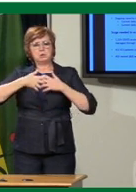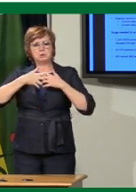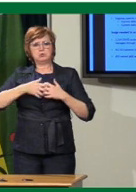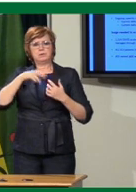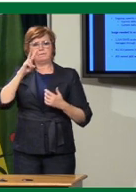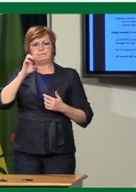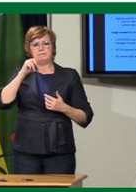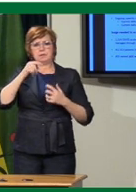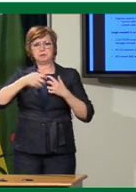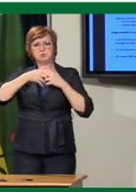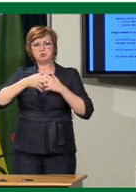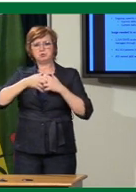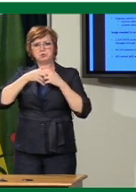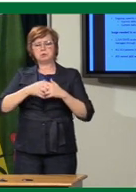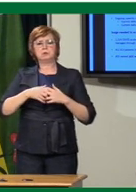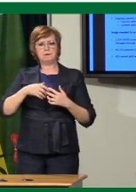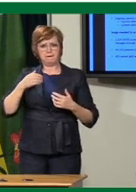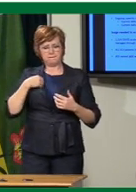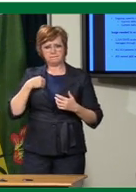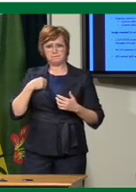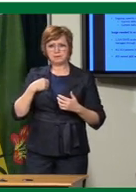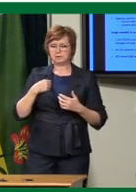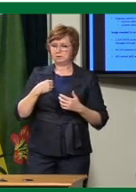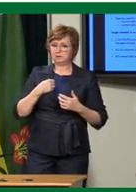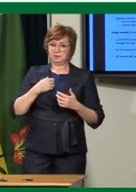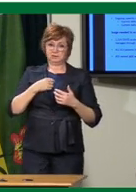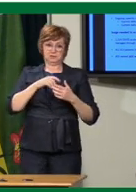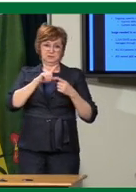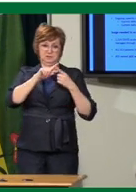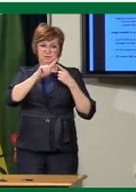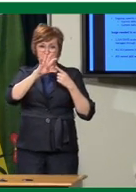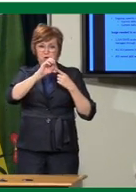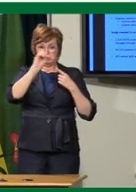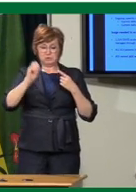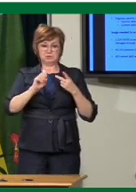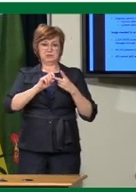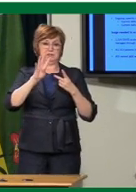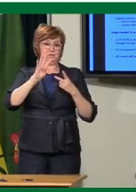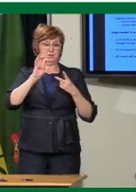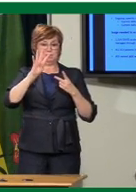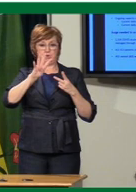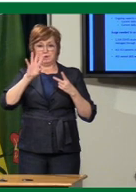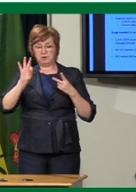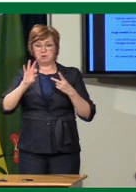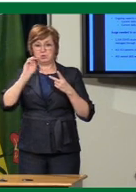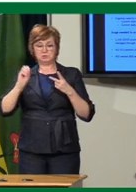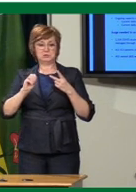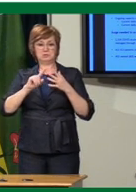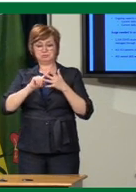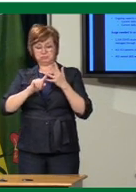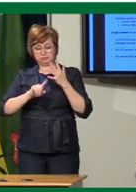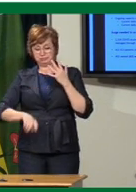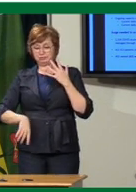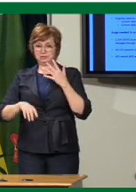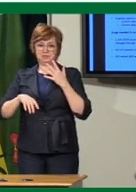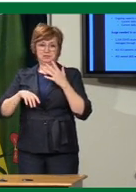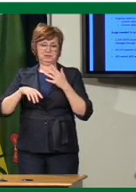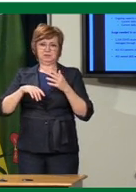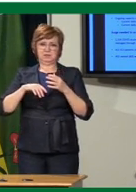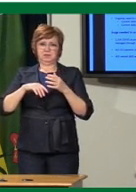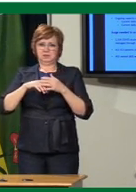challenge with this would be the staffing that goes along with meeting all of these requirements, all of the surge plans.